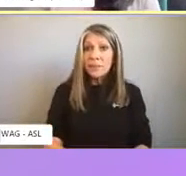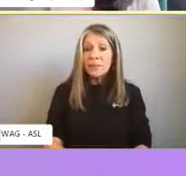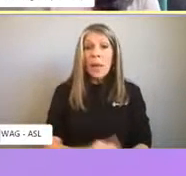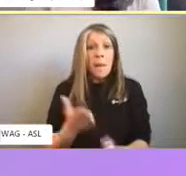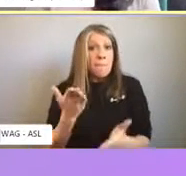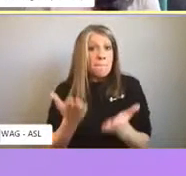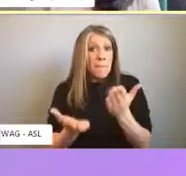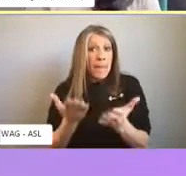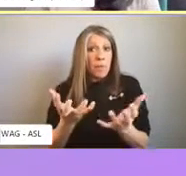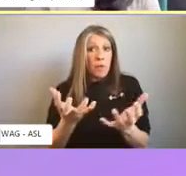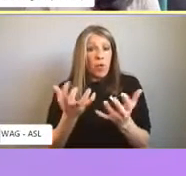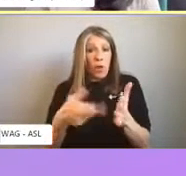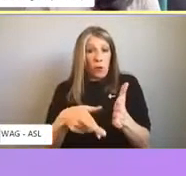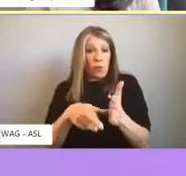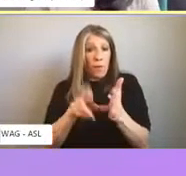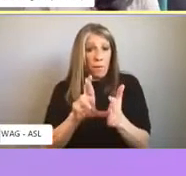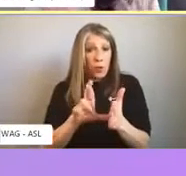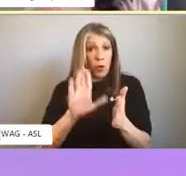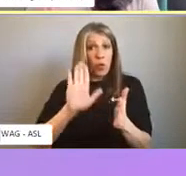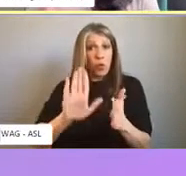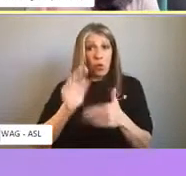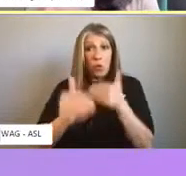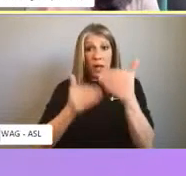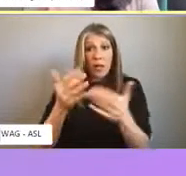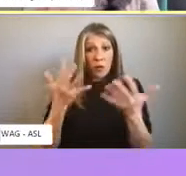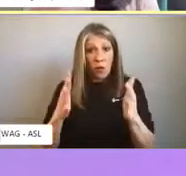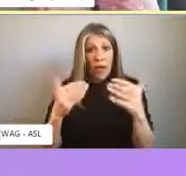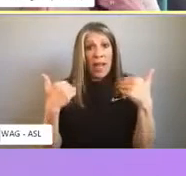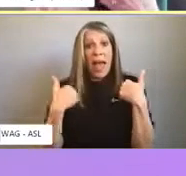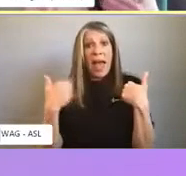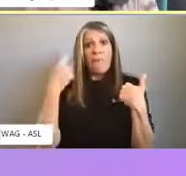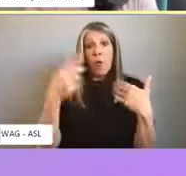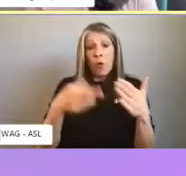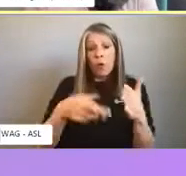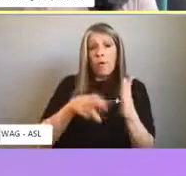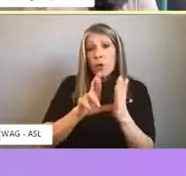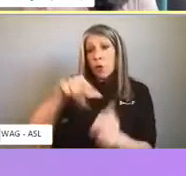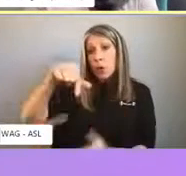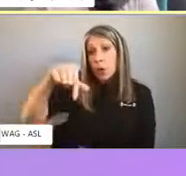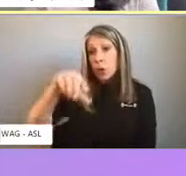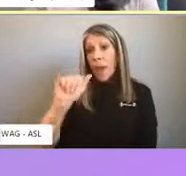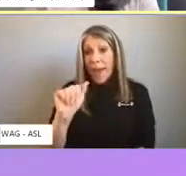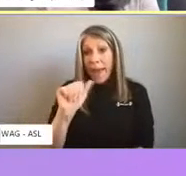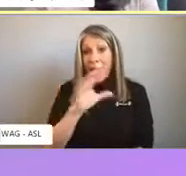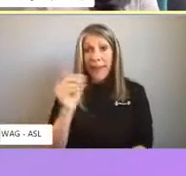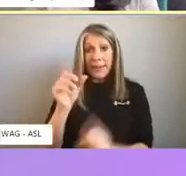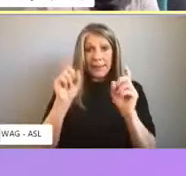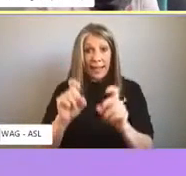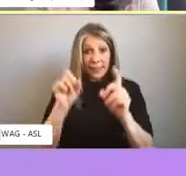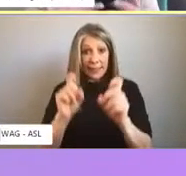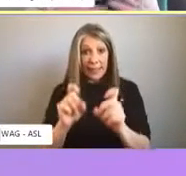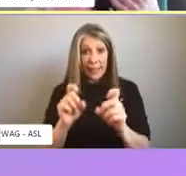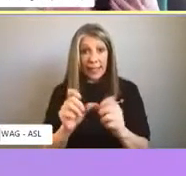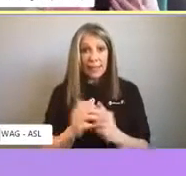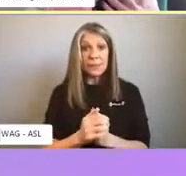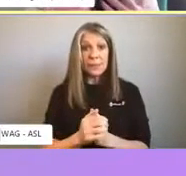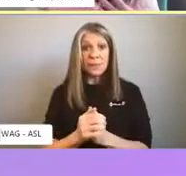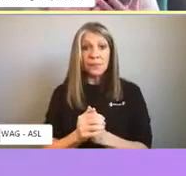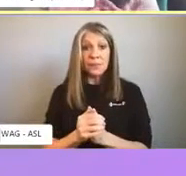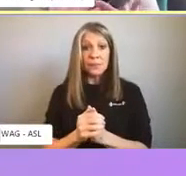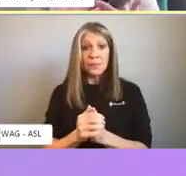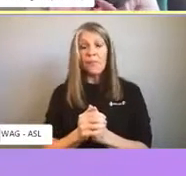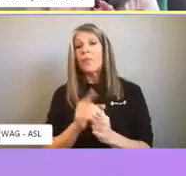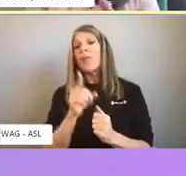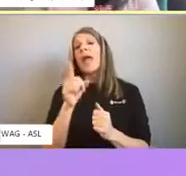Maybe you want to review your processes that you have for reviewing tests, QA and testing, and really assess what